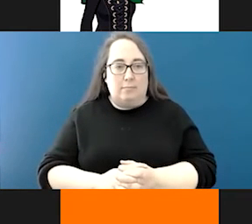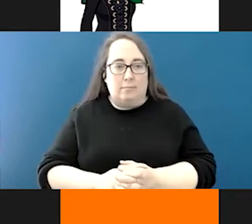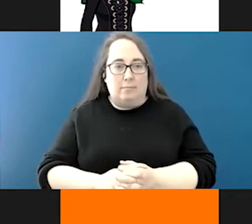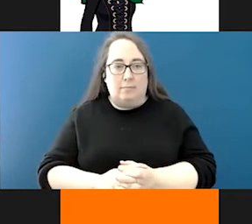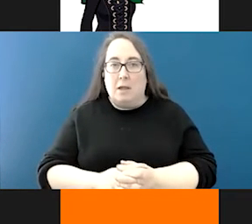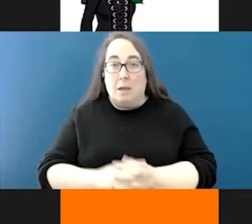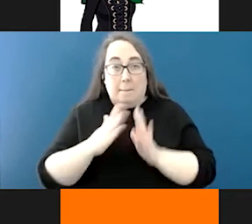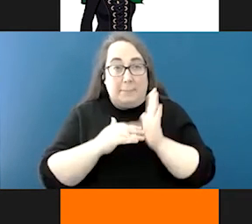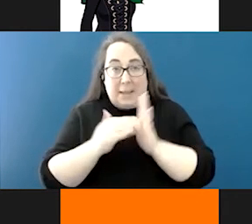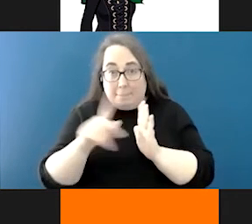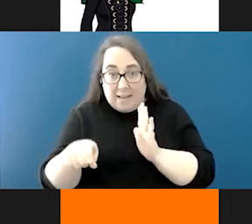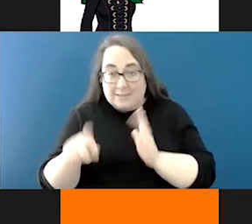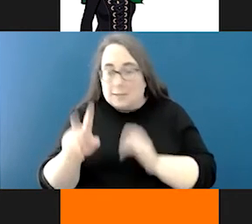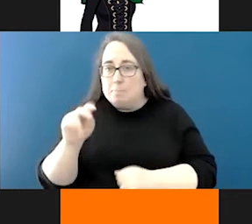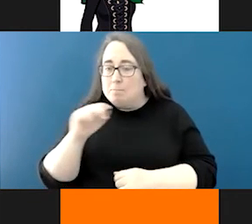it.